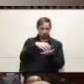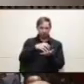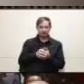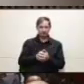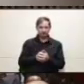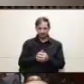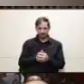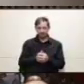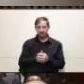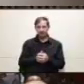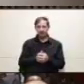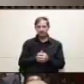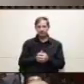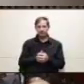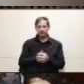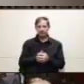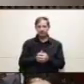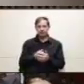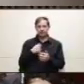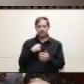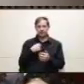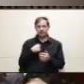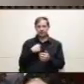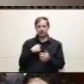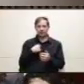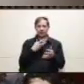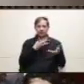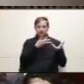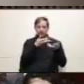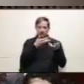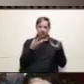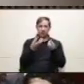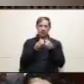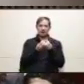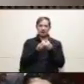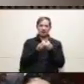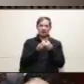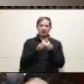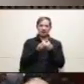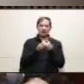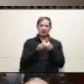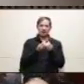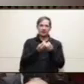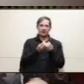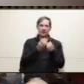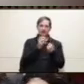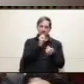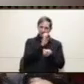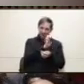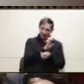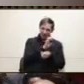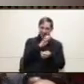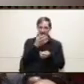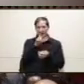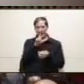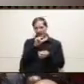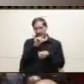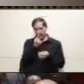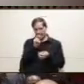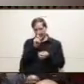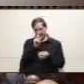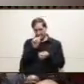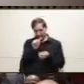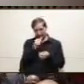We had an engagement with Melinda. She said, I'm acknowledging you, ma'am, that